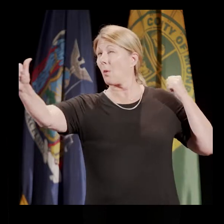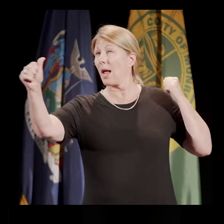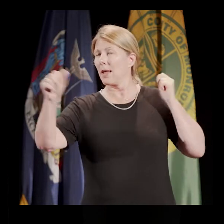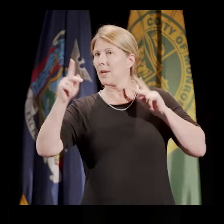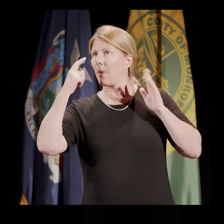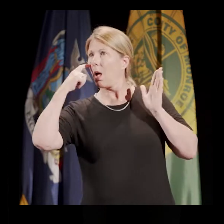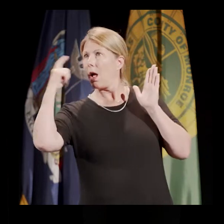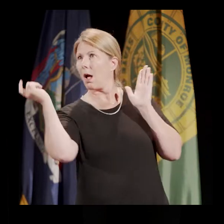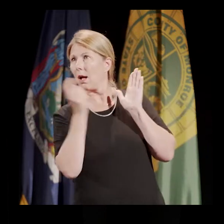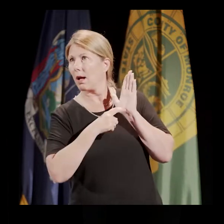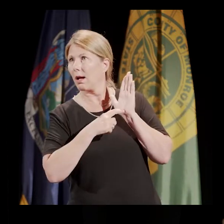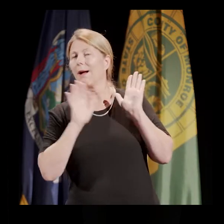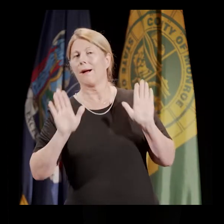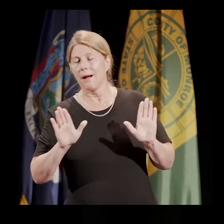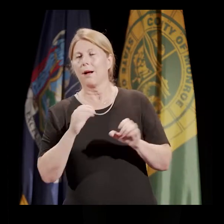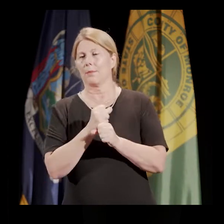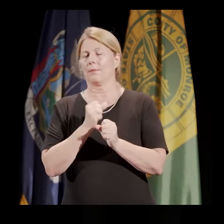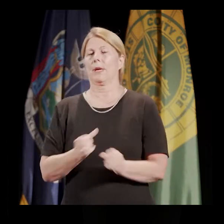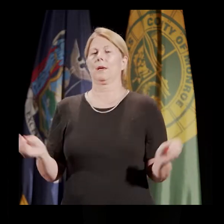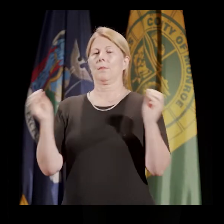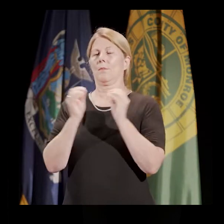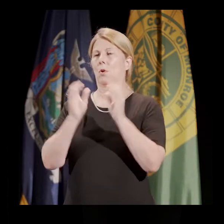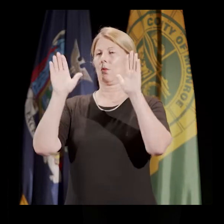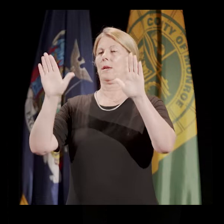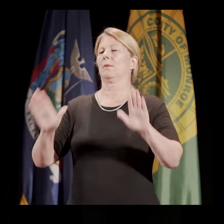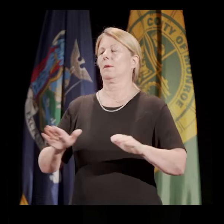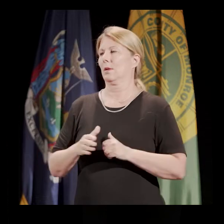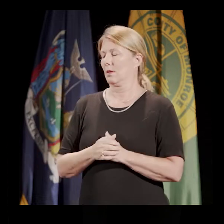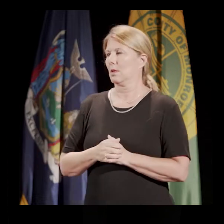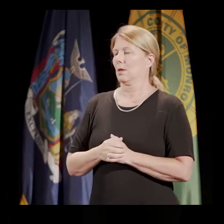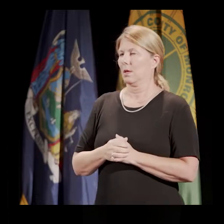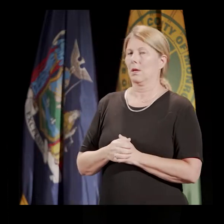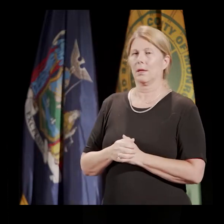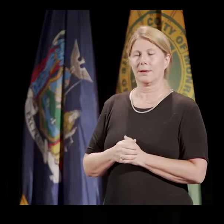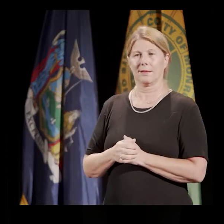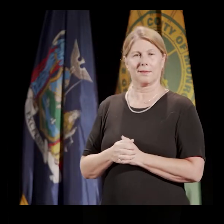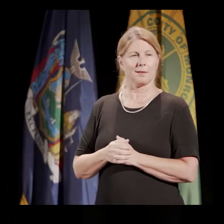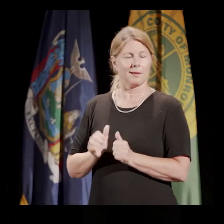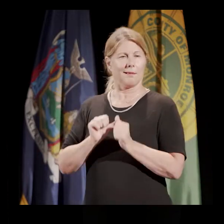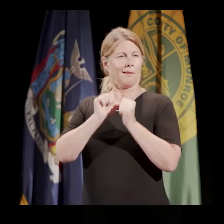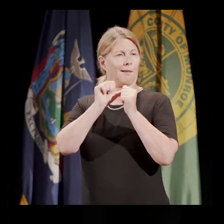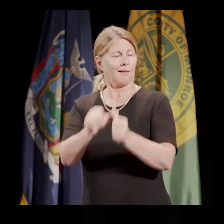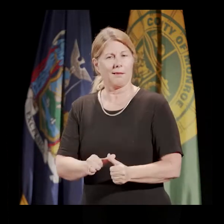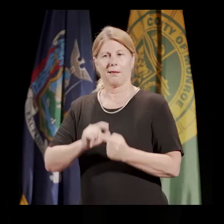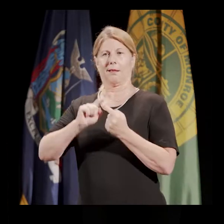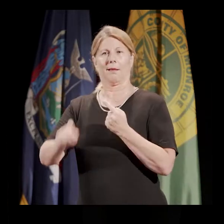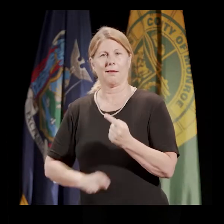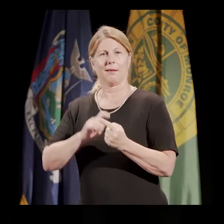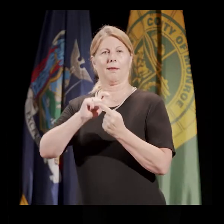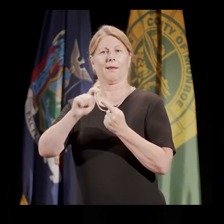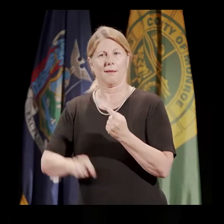more greatness. And our team hears me say this all the time, that it becomes self-perpetuating. So we call it self-perpetuating